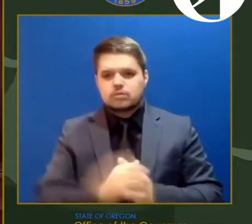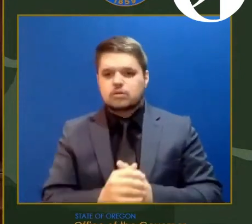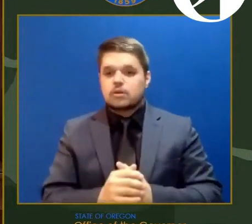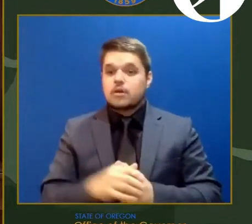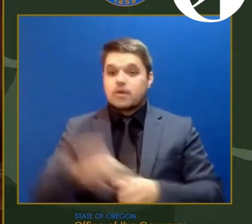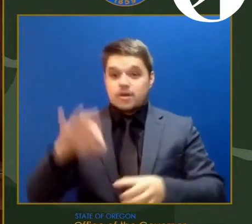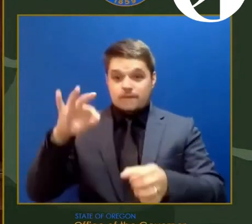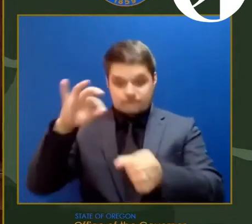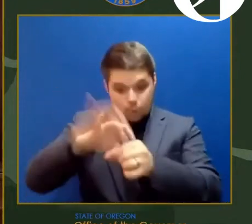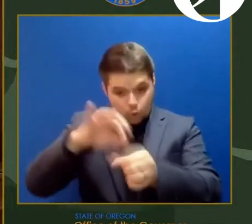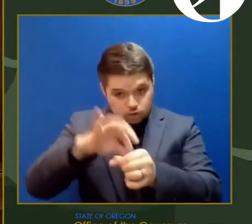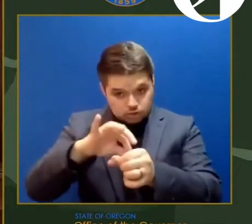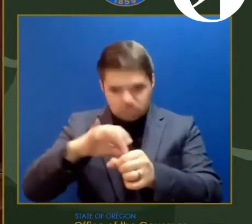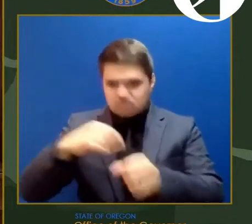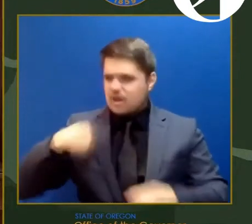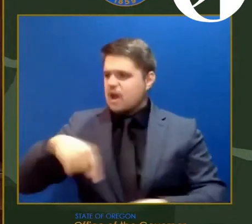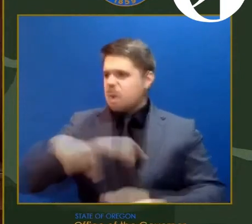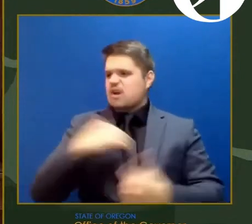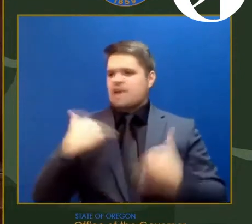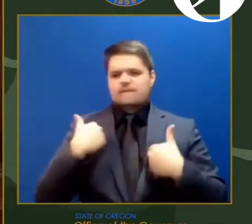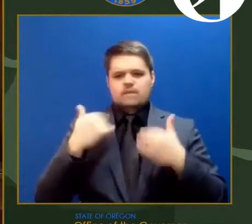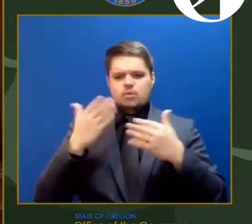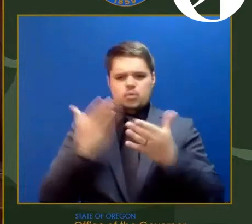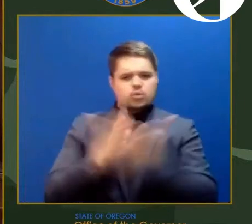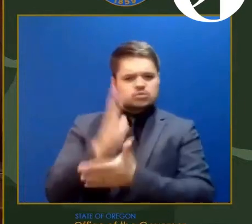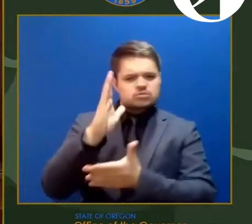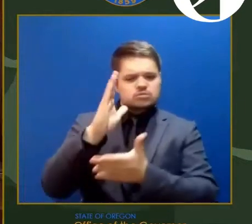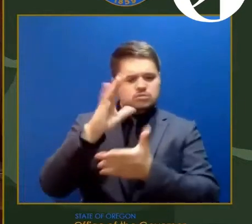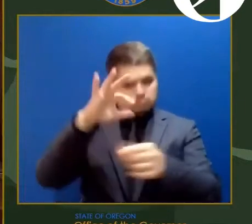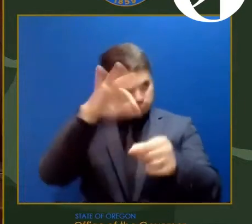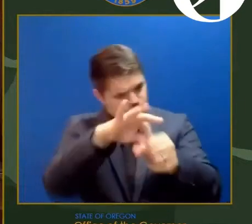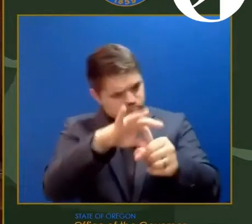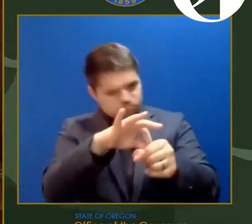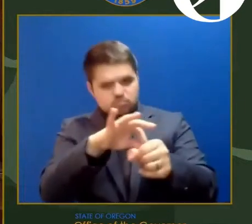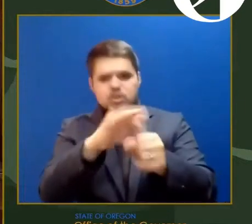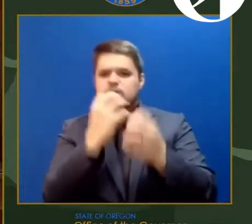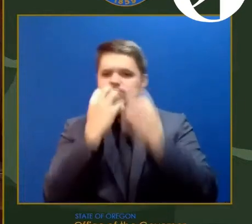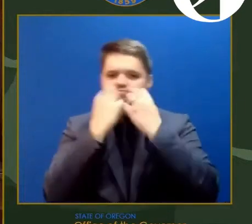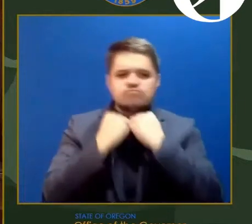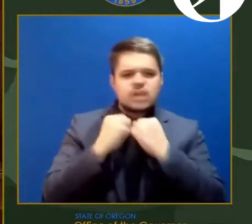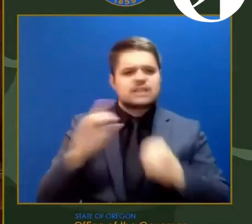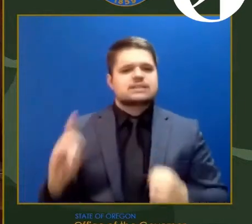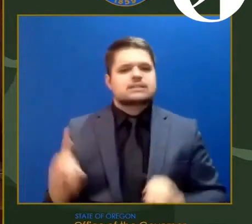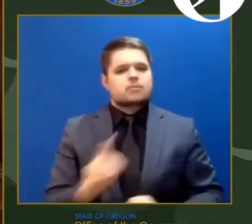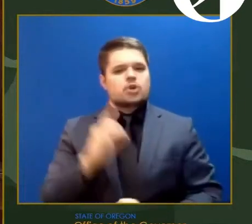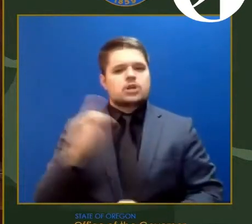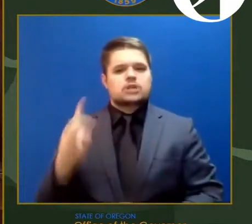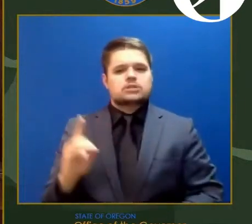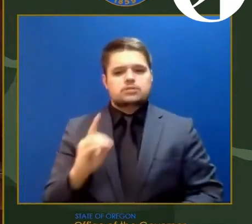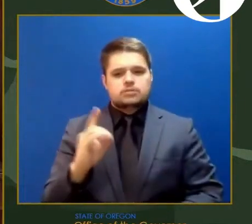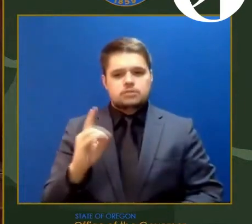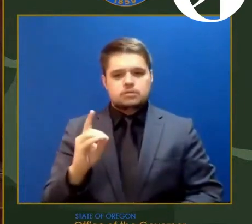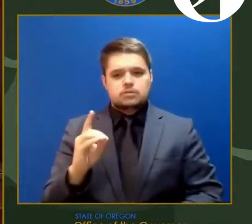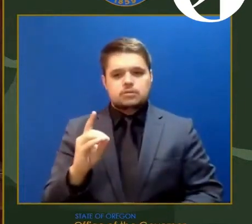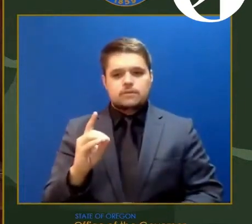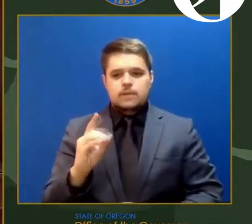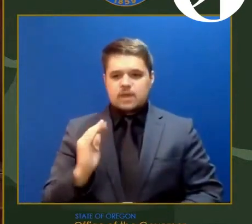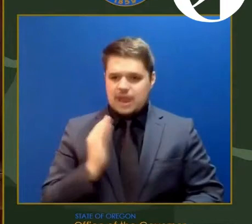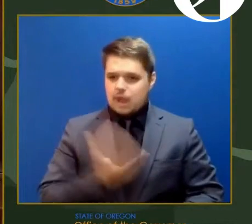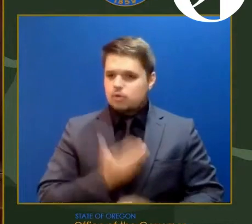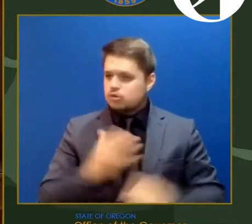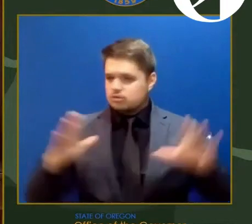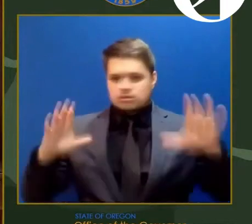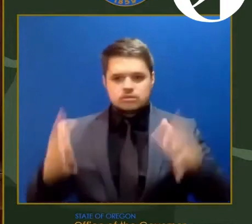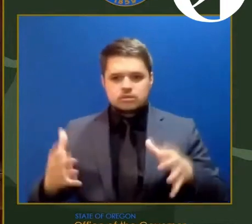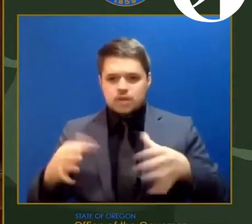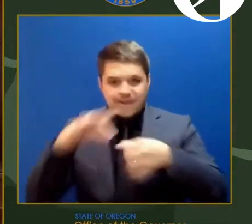and essential tenet of democracy. It represents our country's greatest collective strength. And